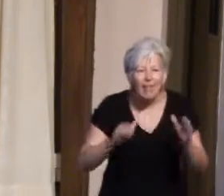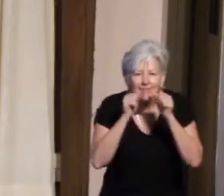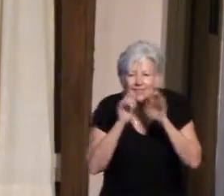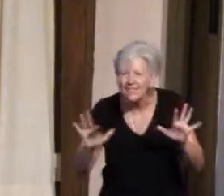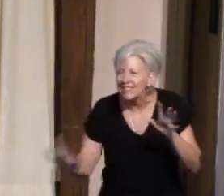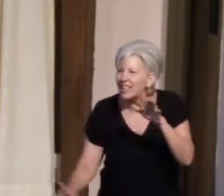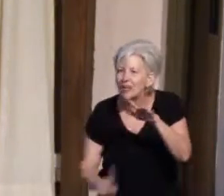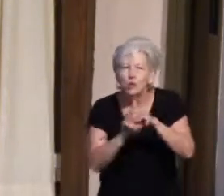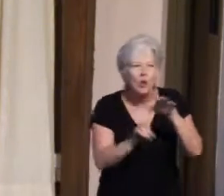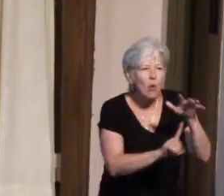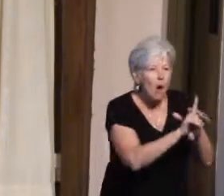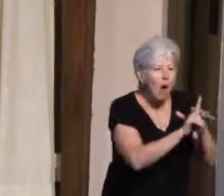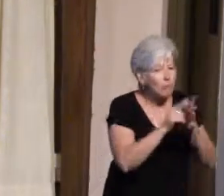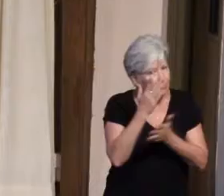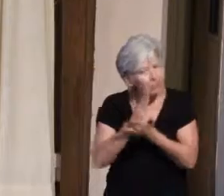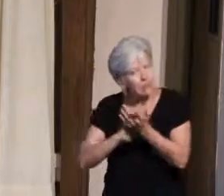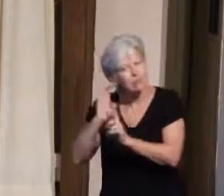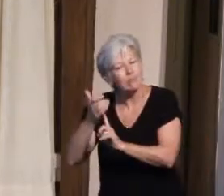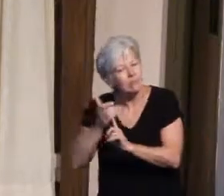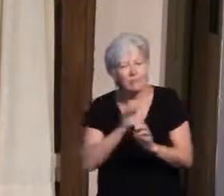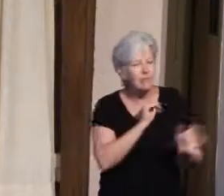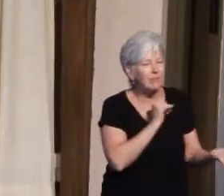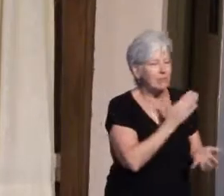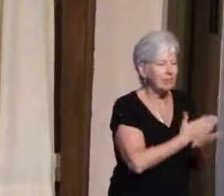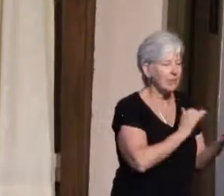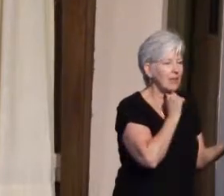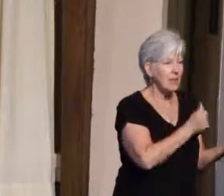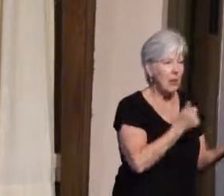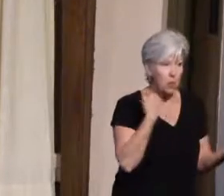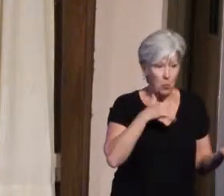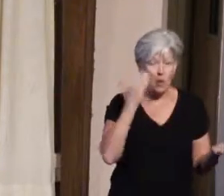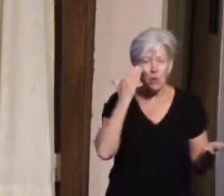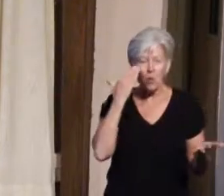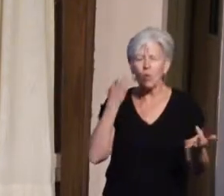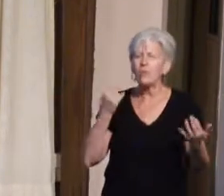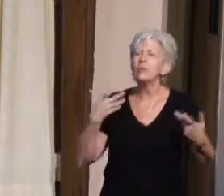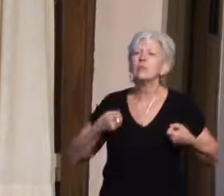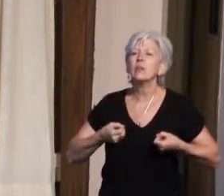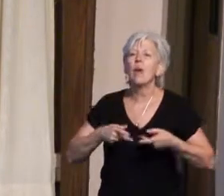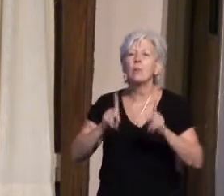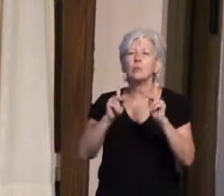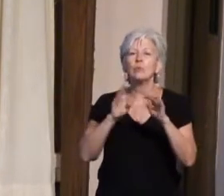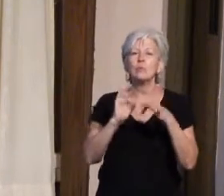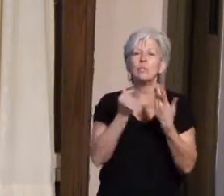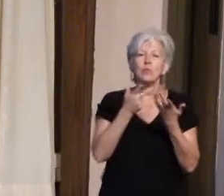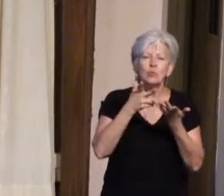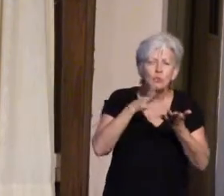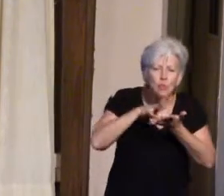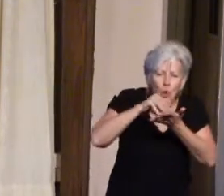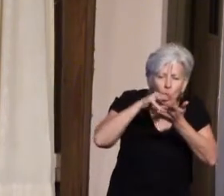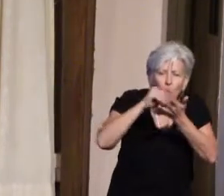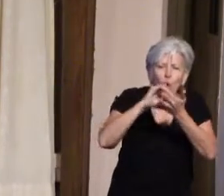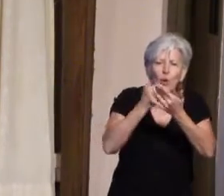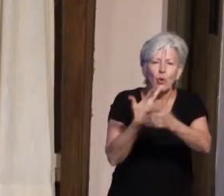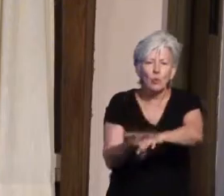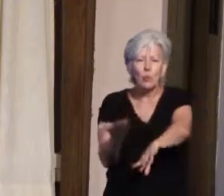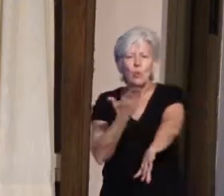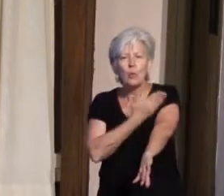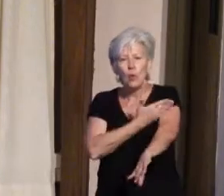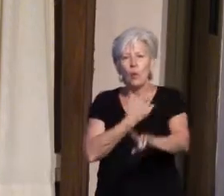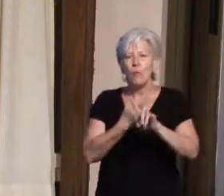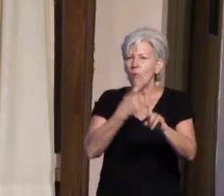there's an opportunity to learn and grow from each of them. We know that if we're still occupying a